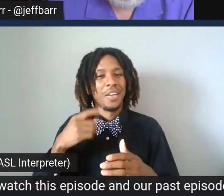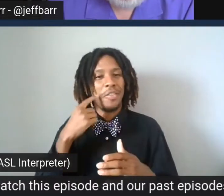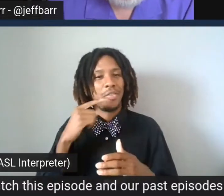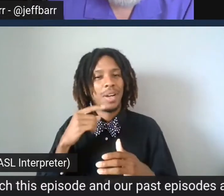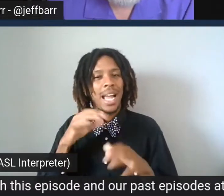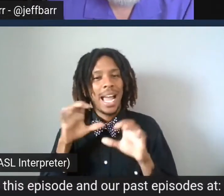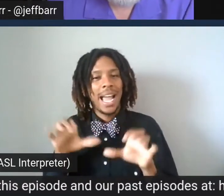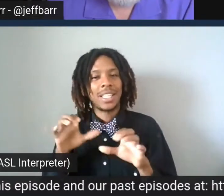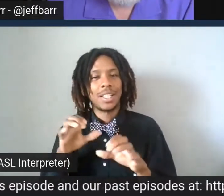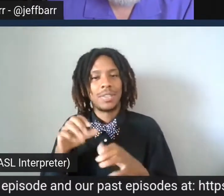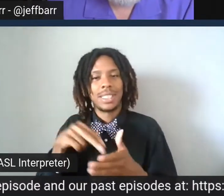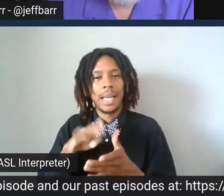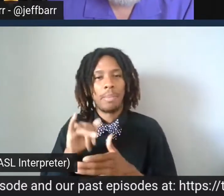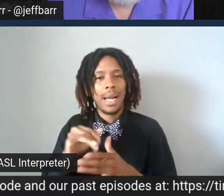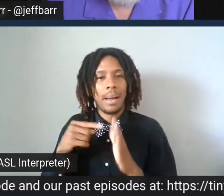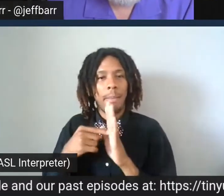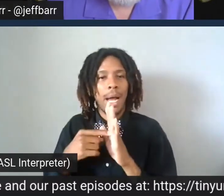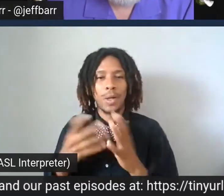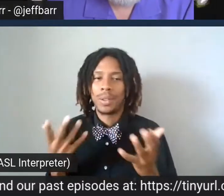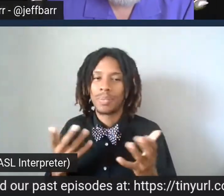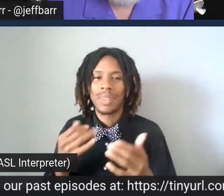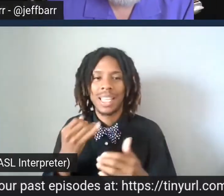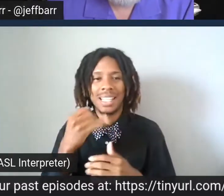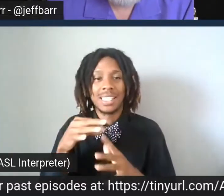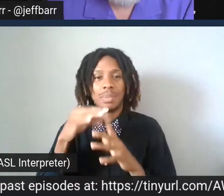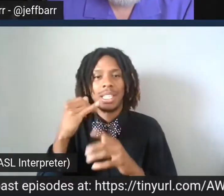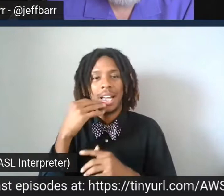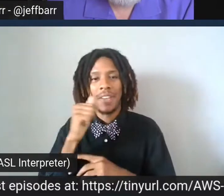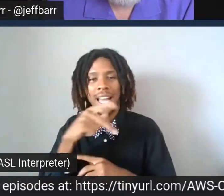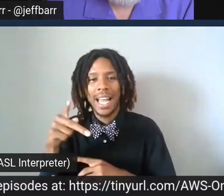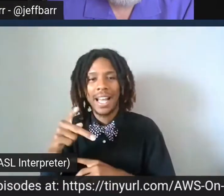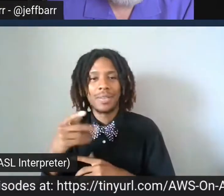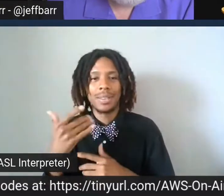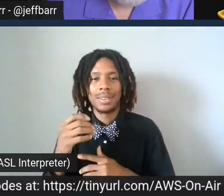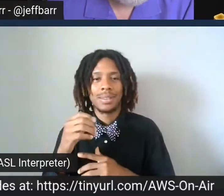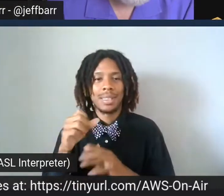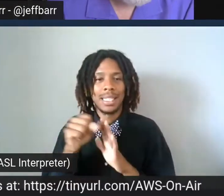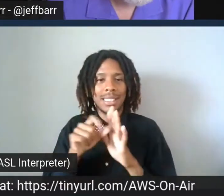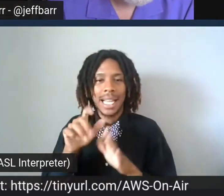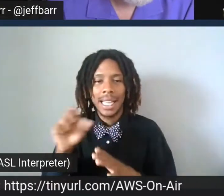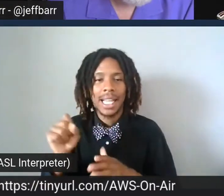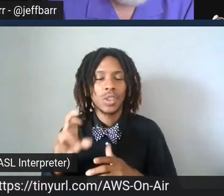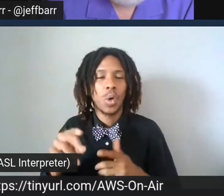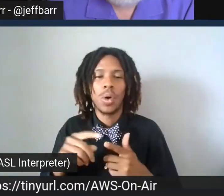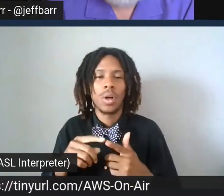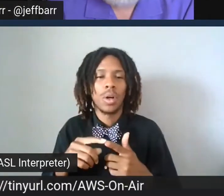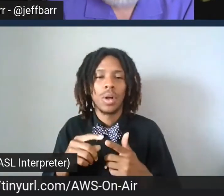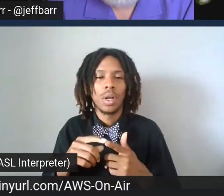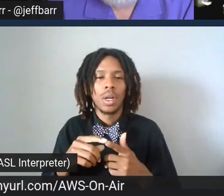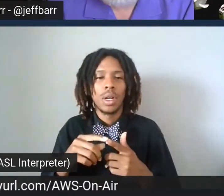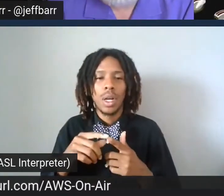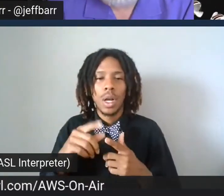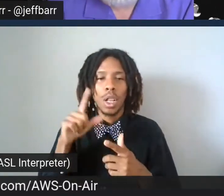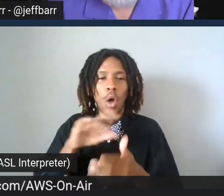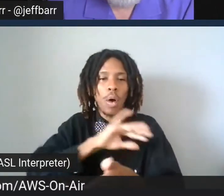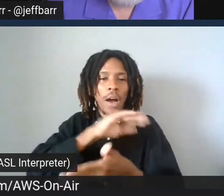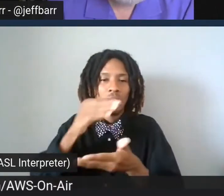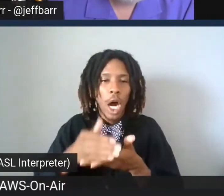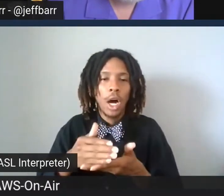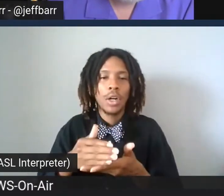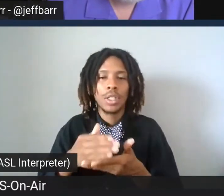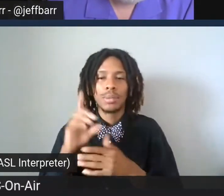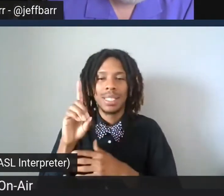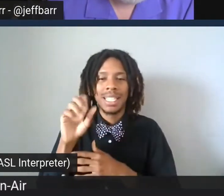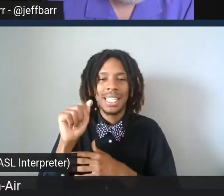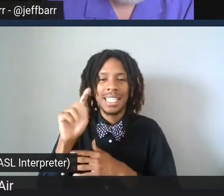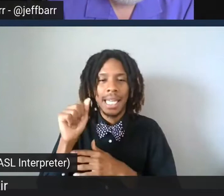model, especially if, they have applications that might be stateless, or they might be having low volume data